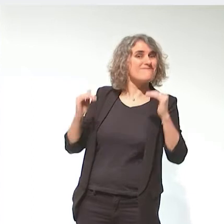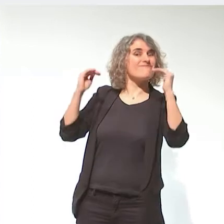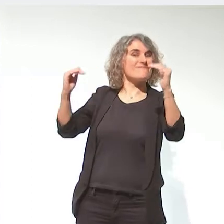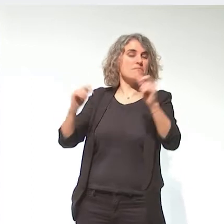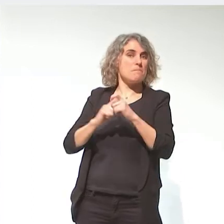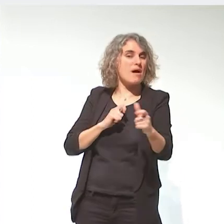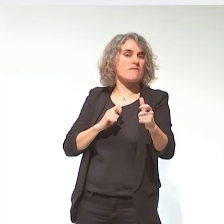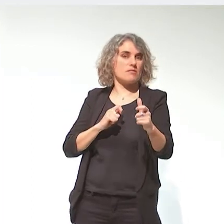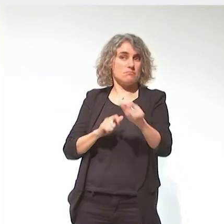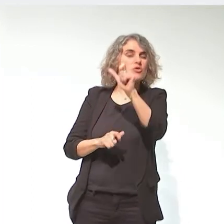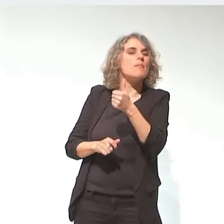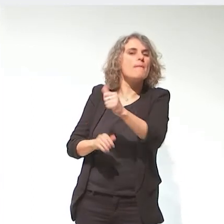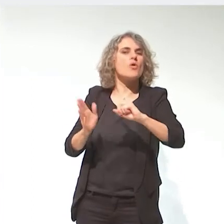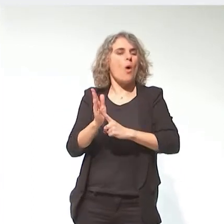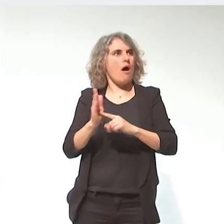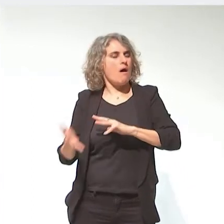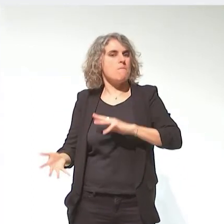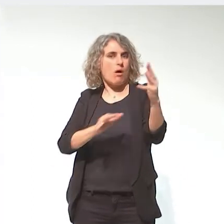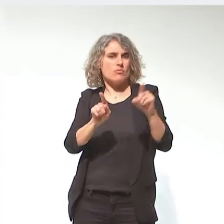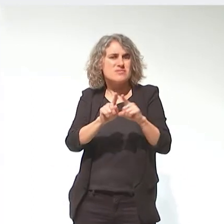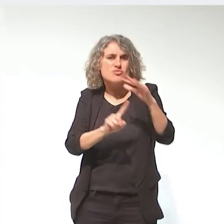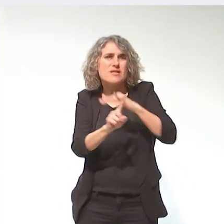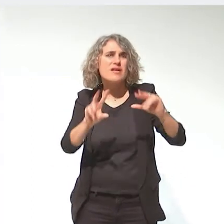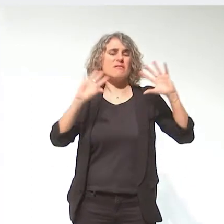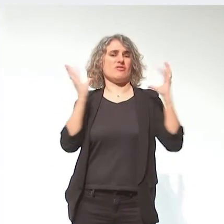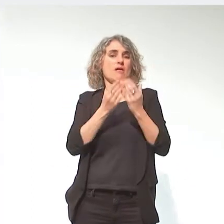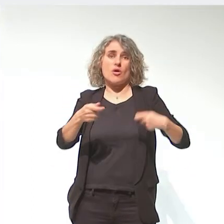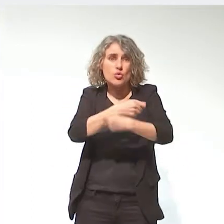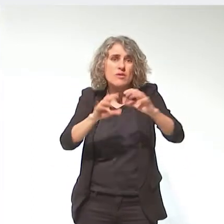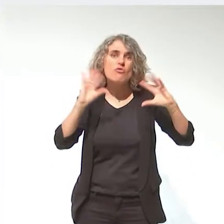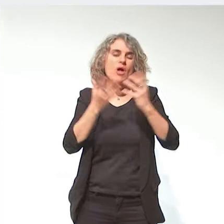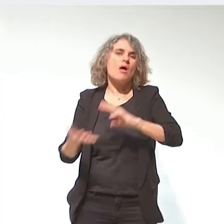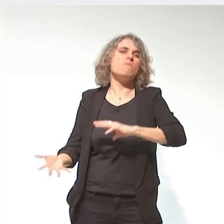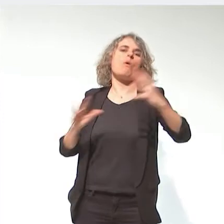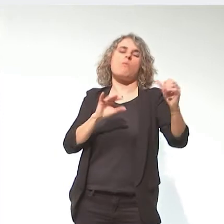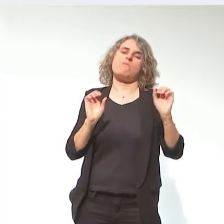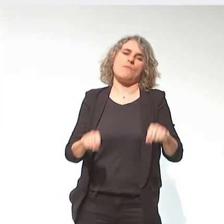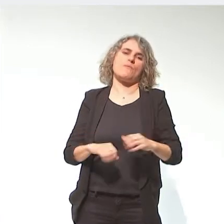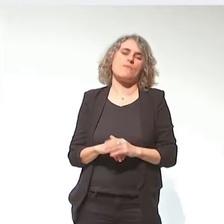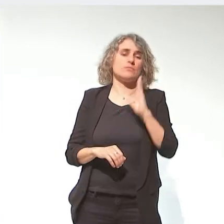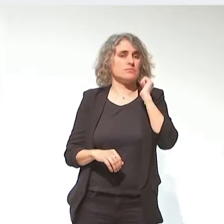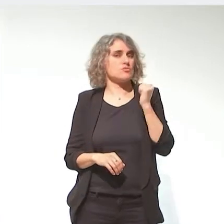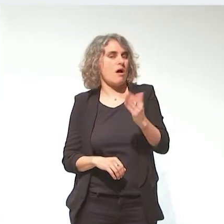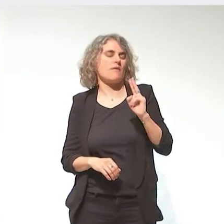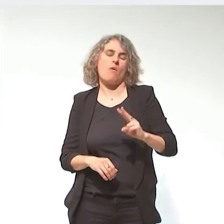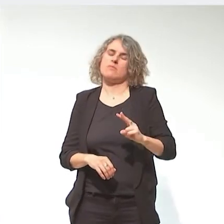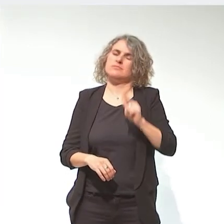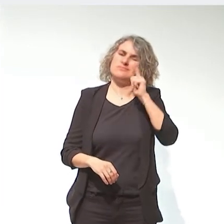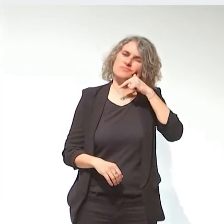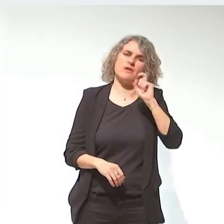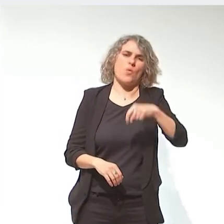and society as a whole. That is why we will step up our efforts to promote